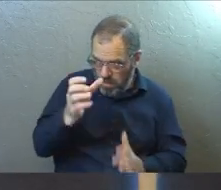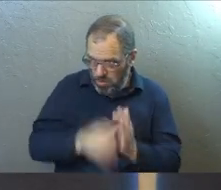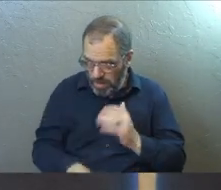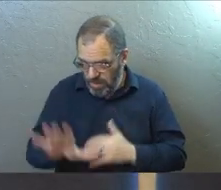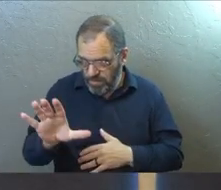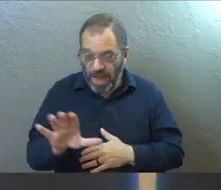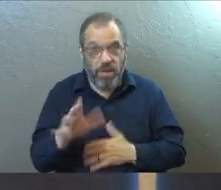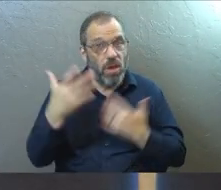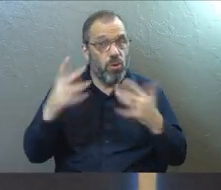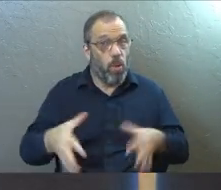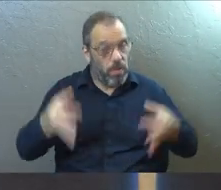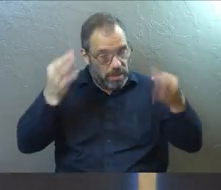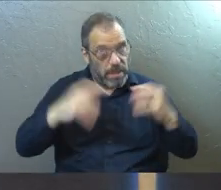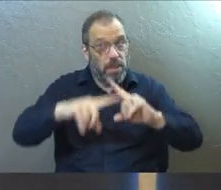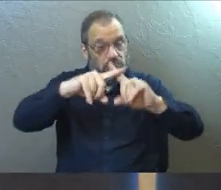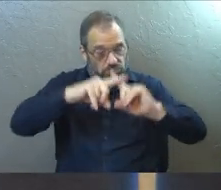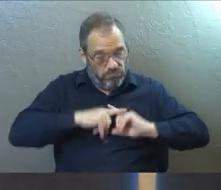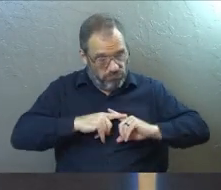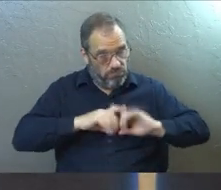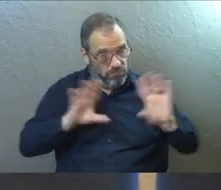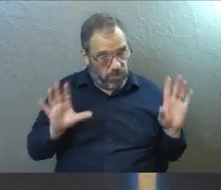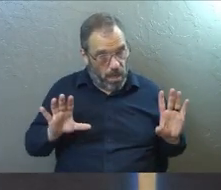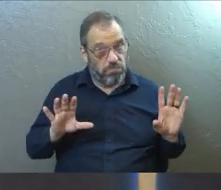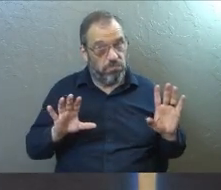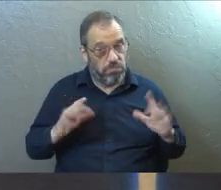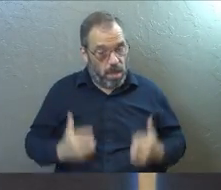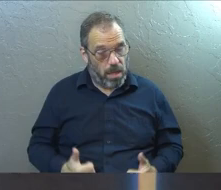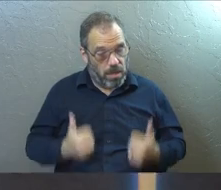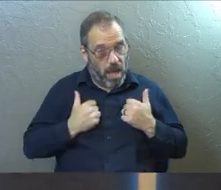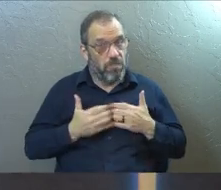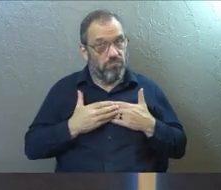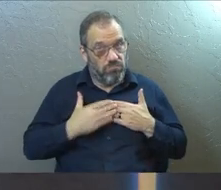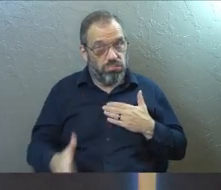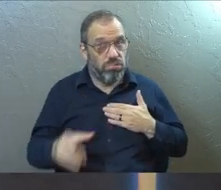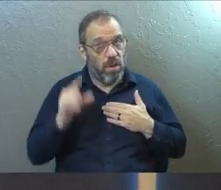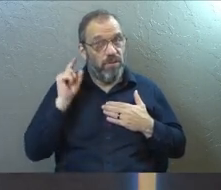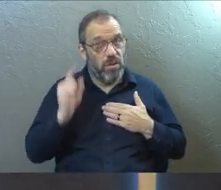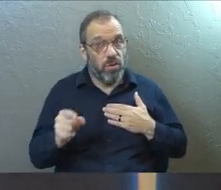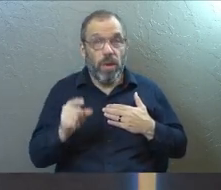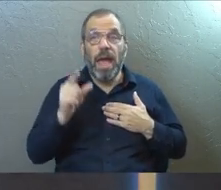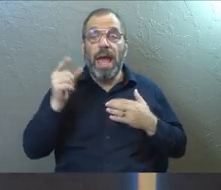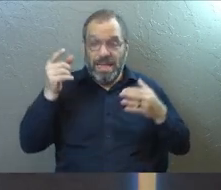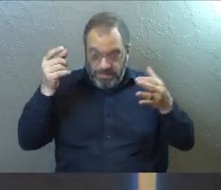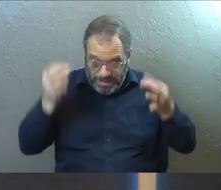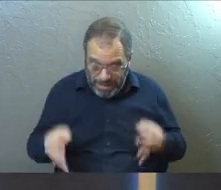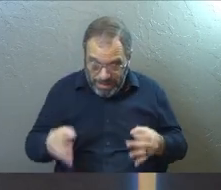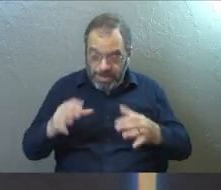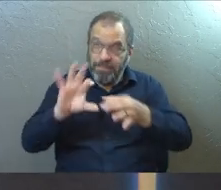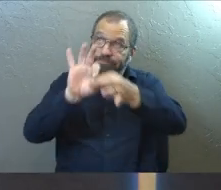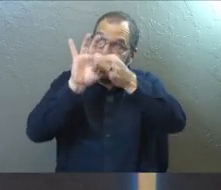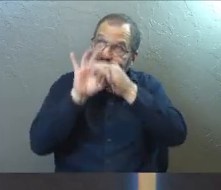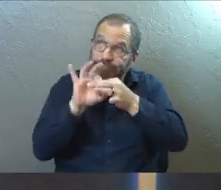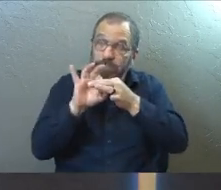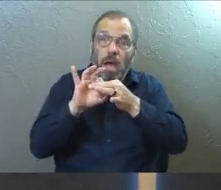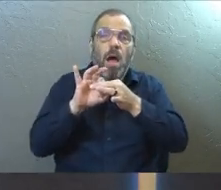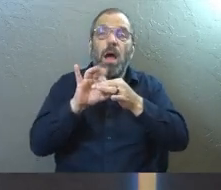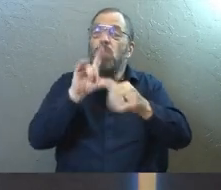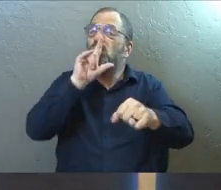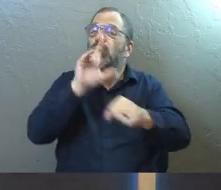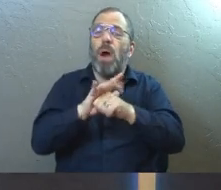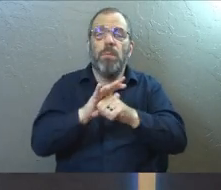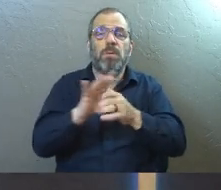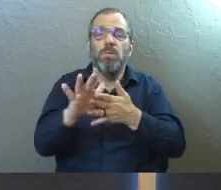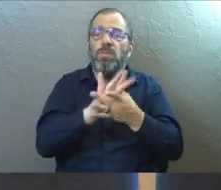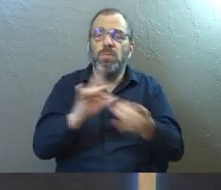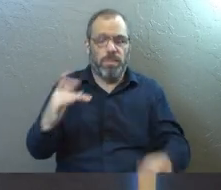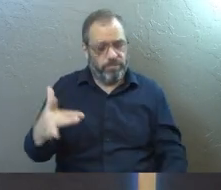you were called already. You made the choice. This is what life should look like for you. And when you do this, when you enter into a relationship with Jesus, you get the promise of the